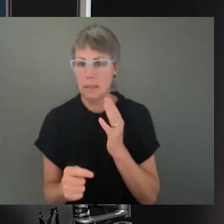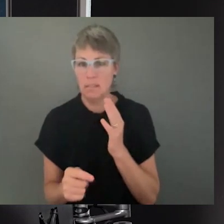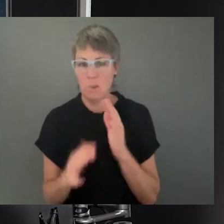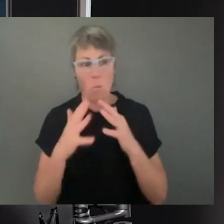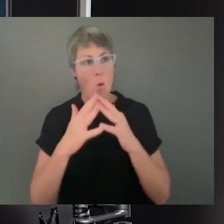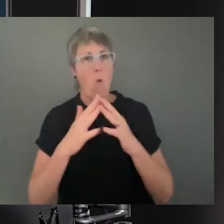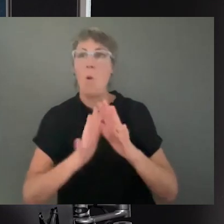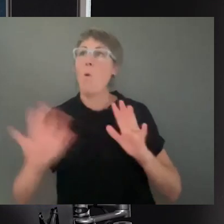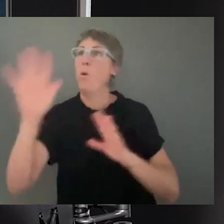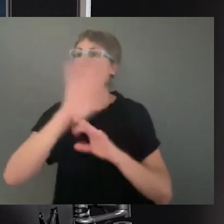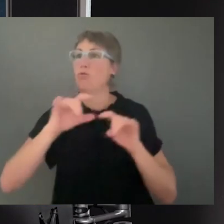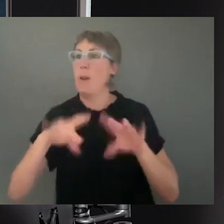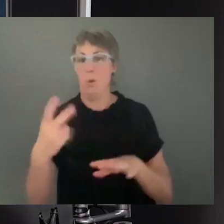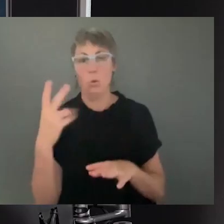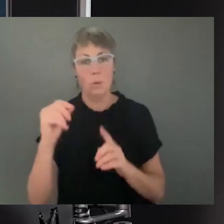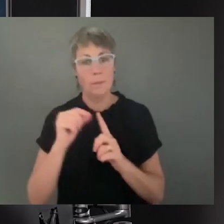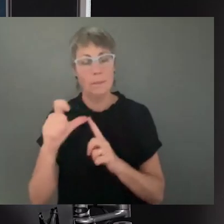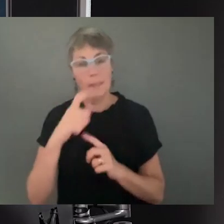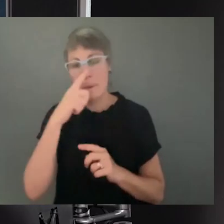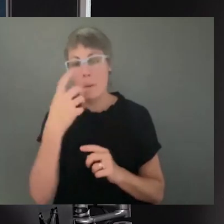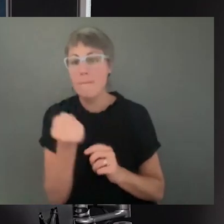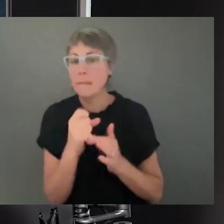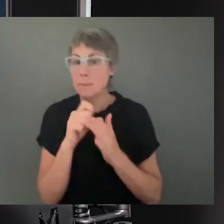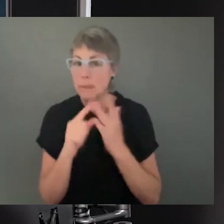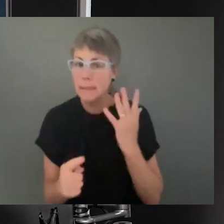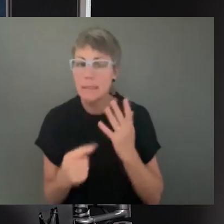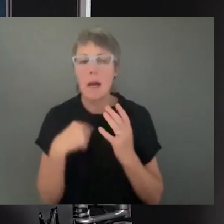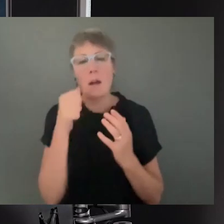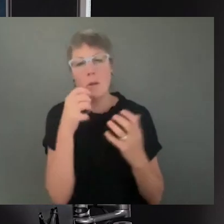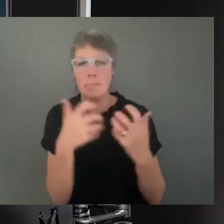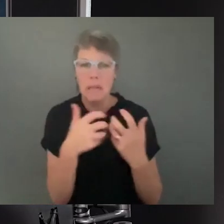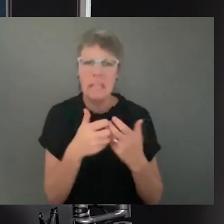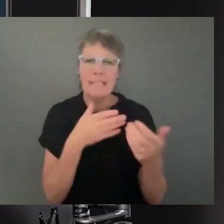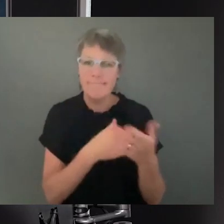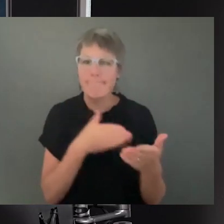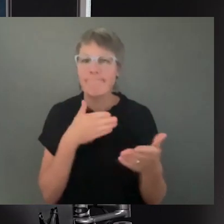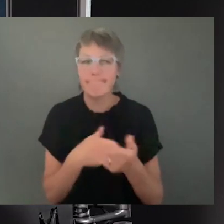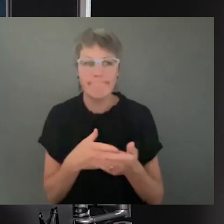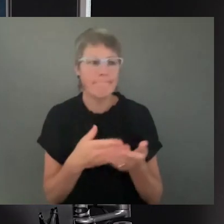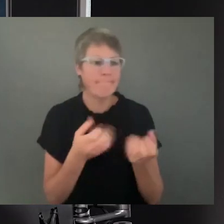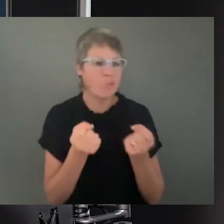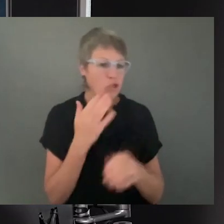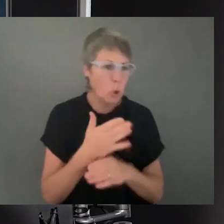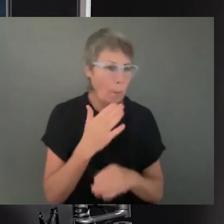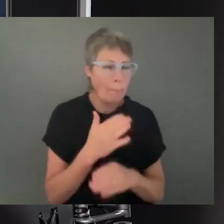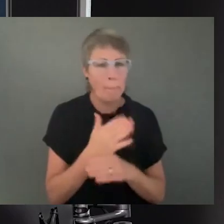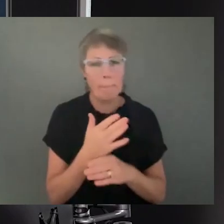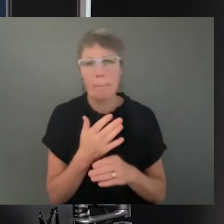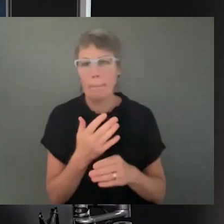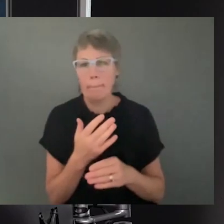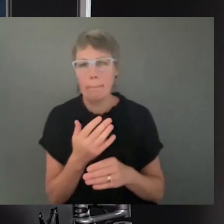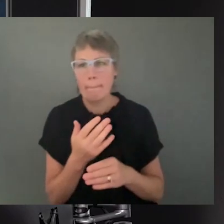population. Many employers, I hear, talking constantly about challenges of getting and retaining staff, yet might